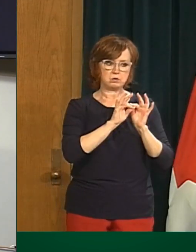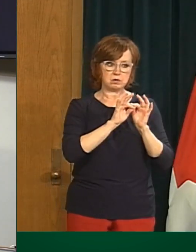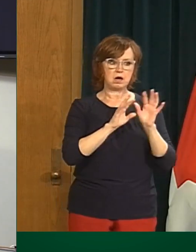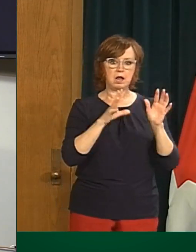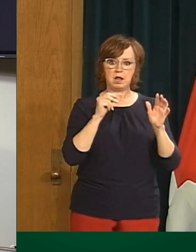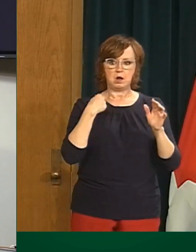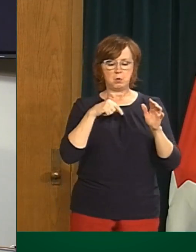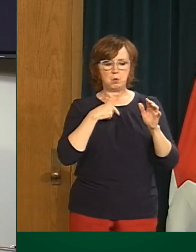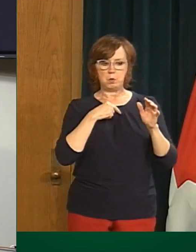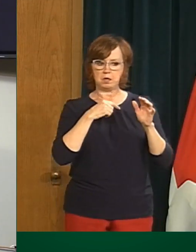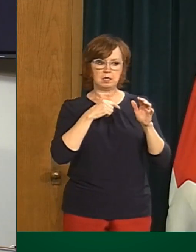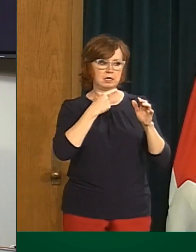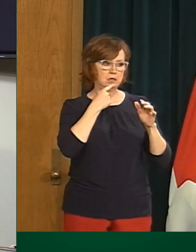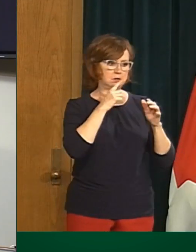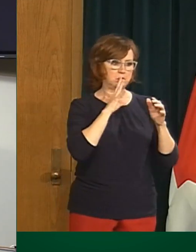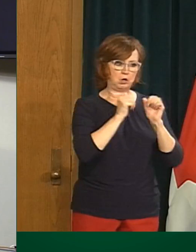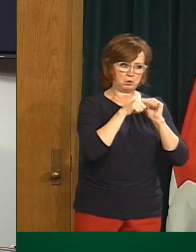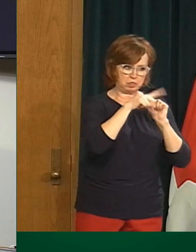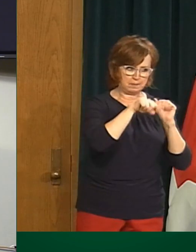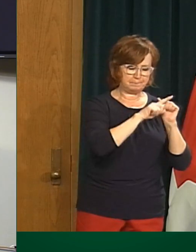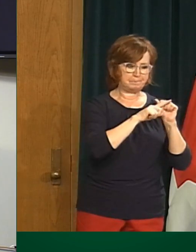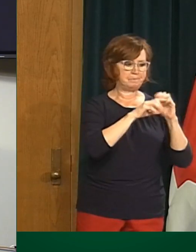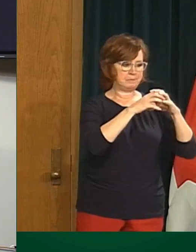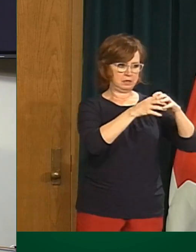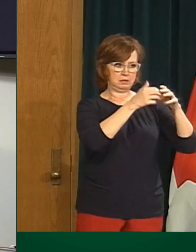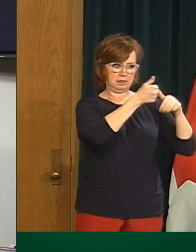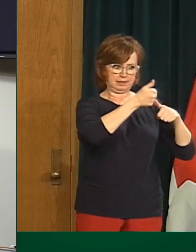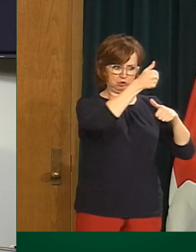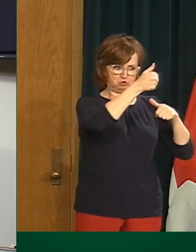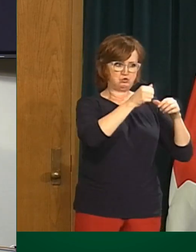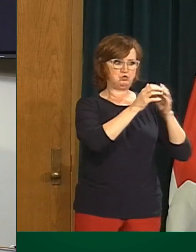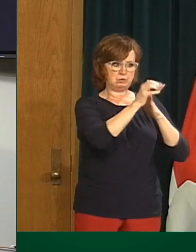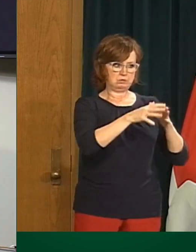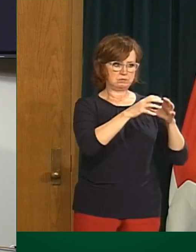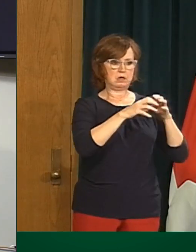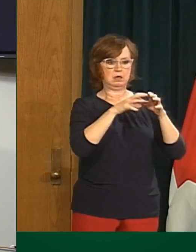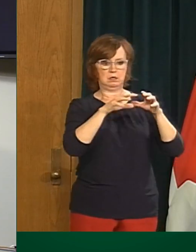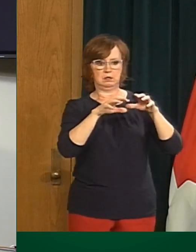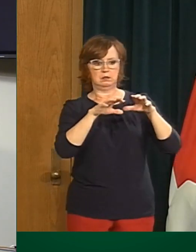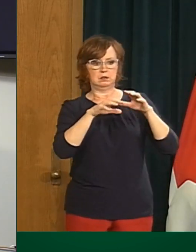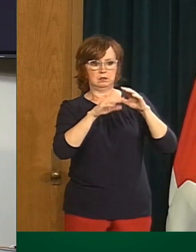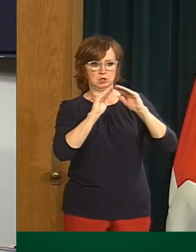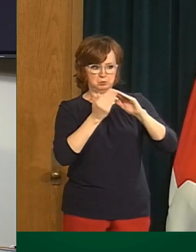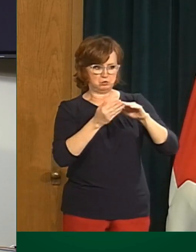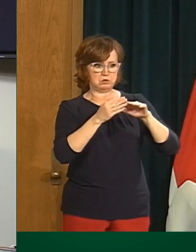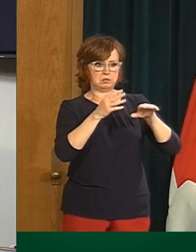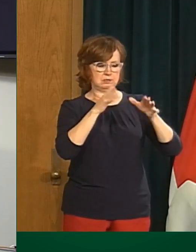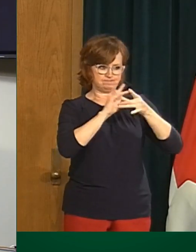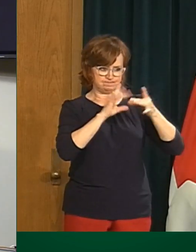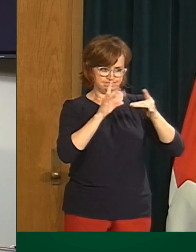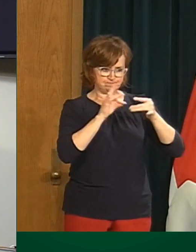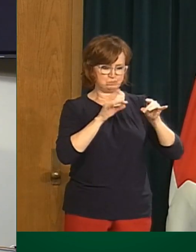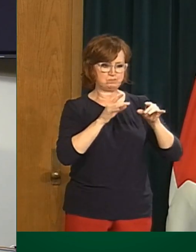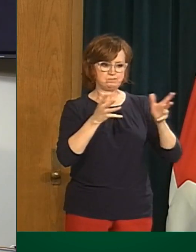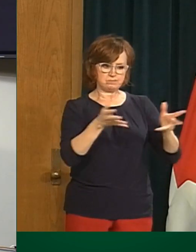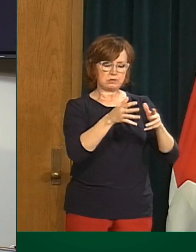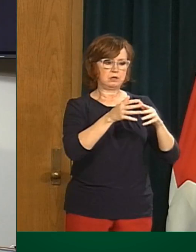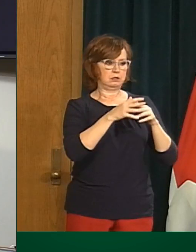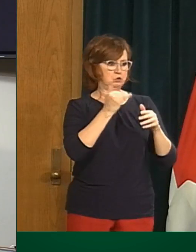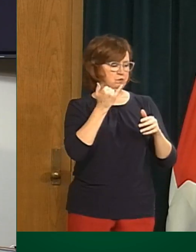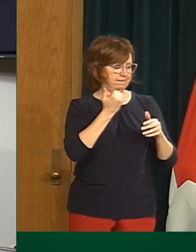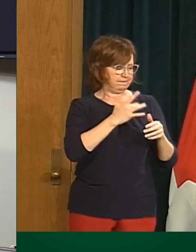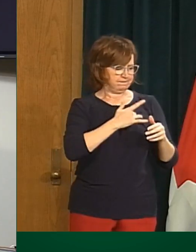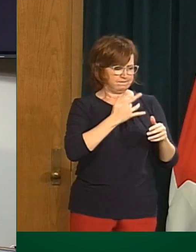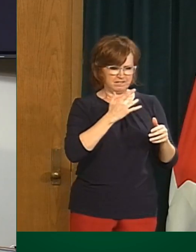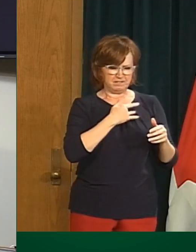the importance of getting tested. If they have symptoms, they need to self-isolate and